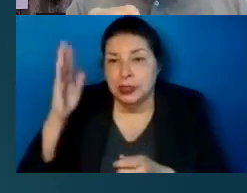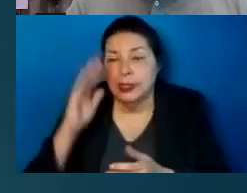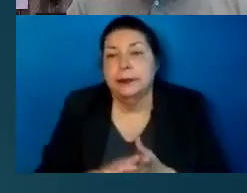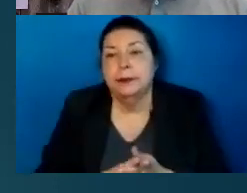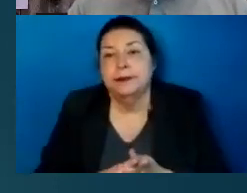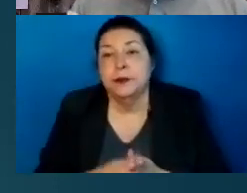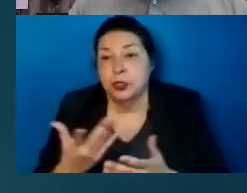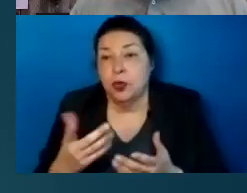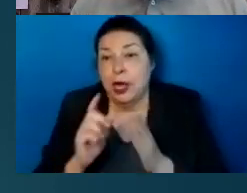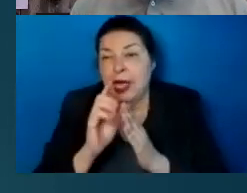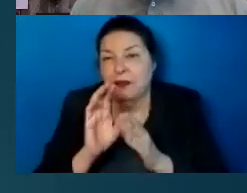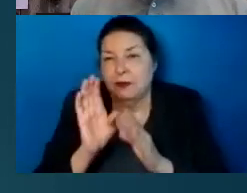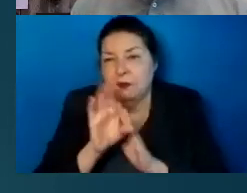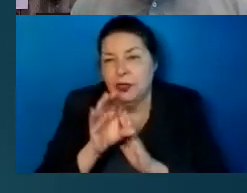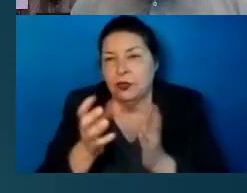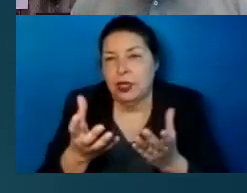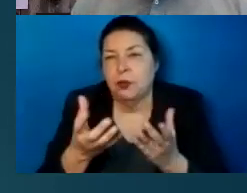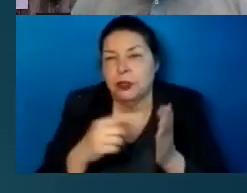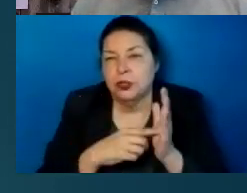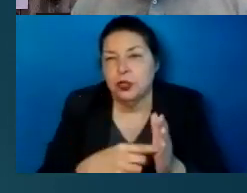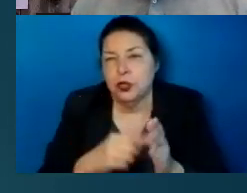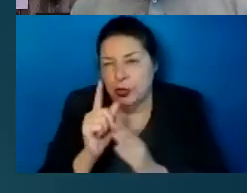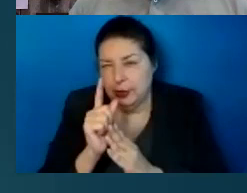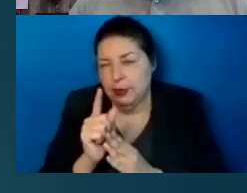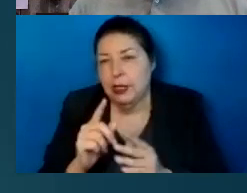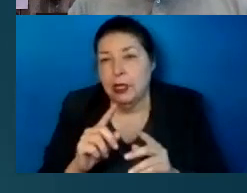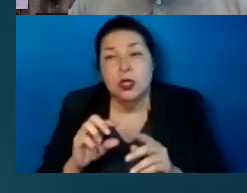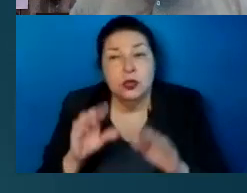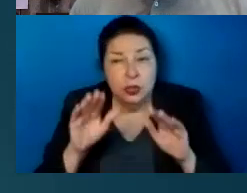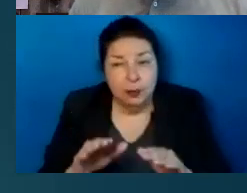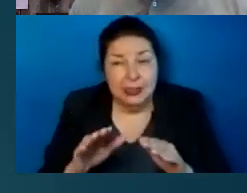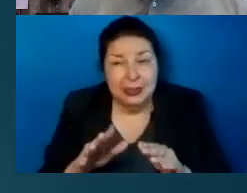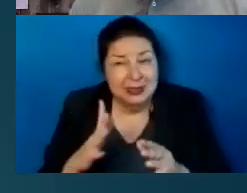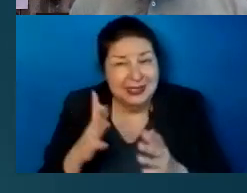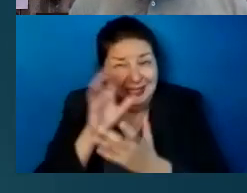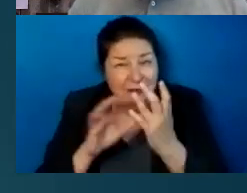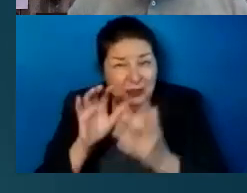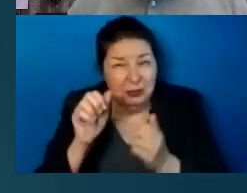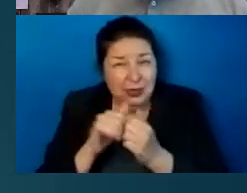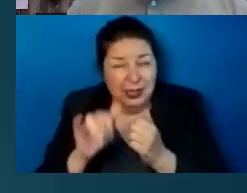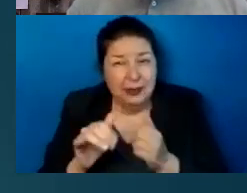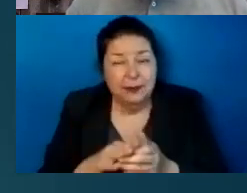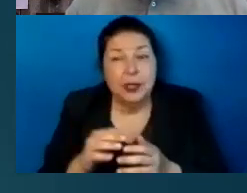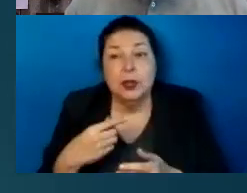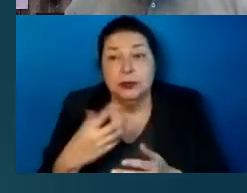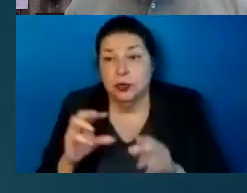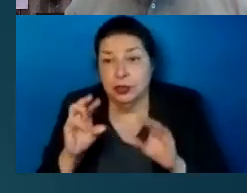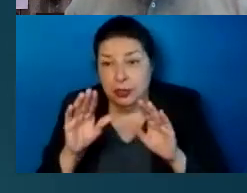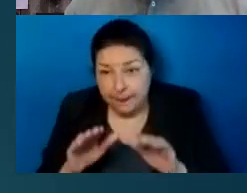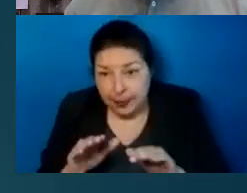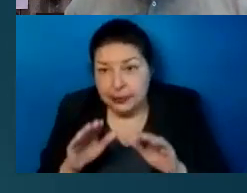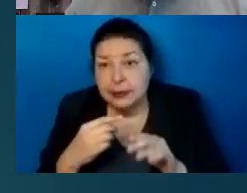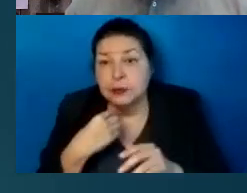So the Muslims trip up on that. Now they will tell you that